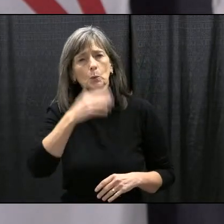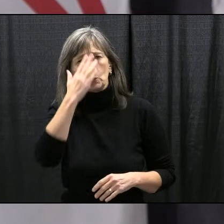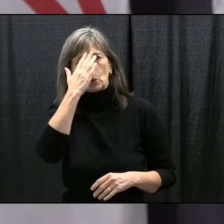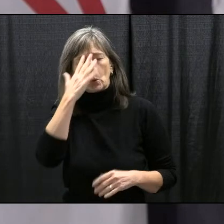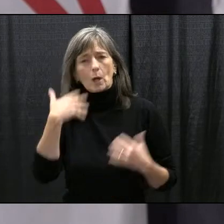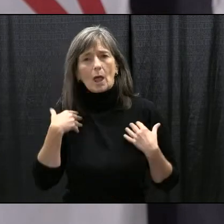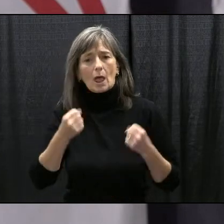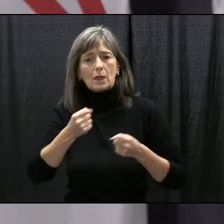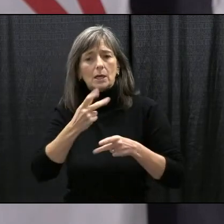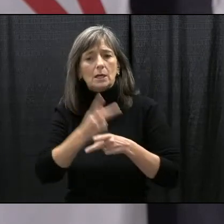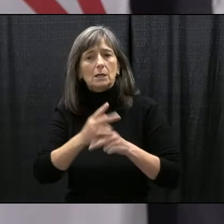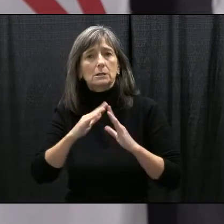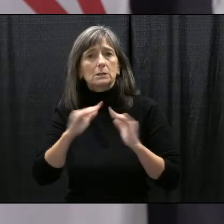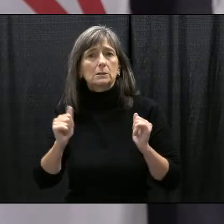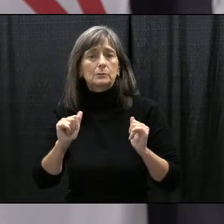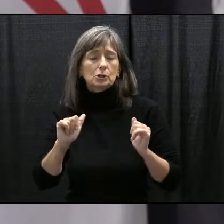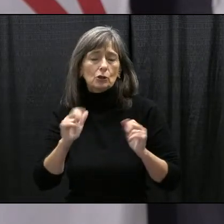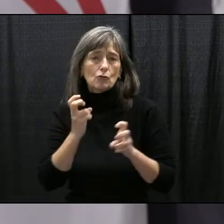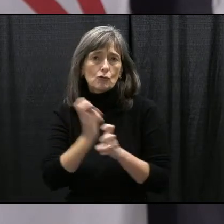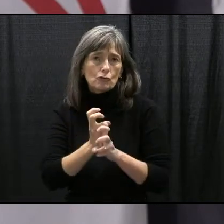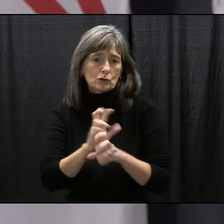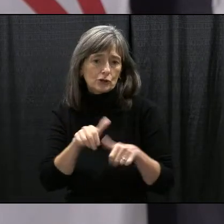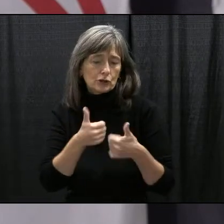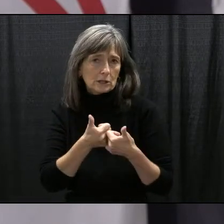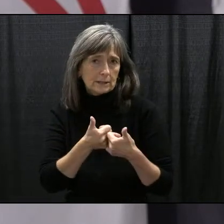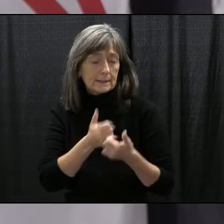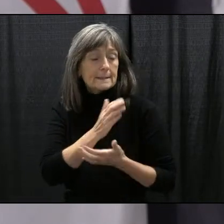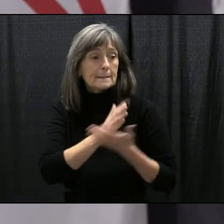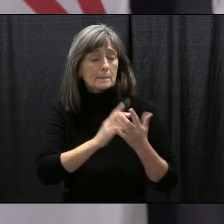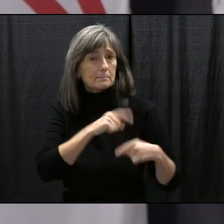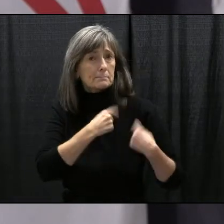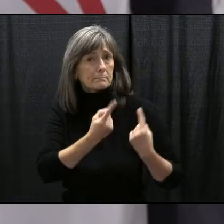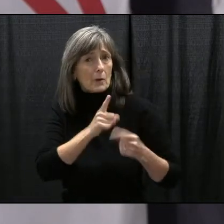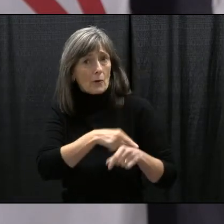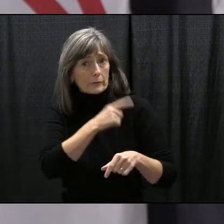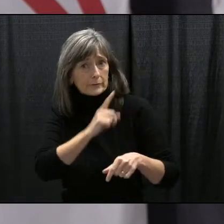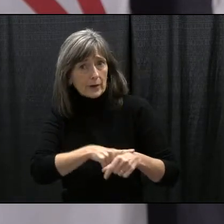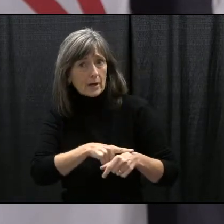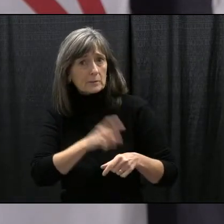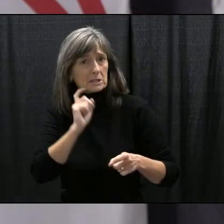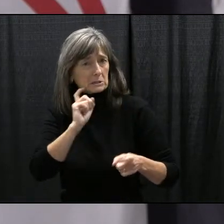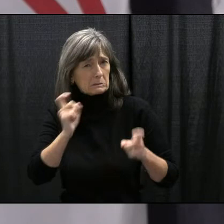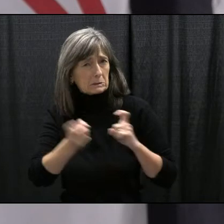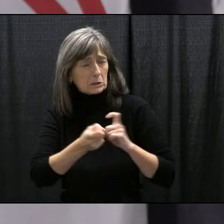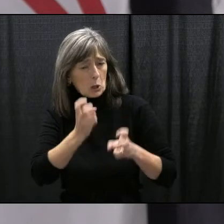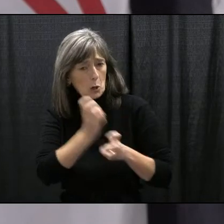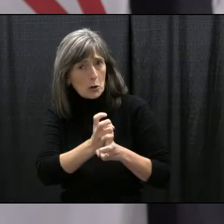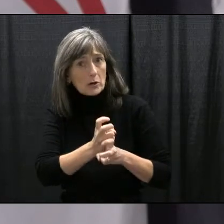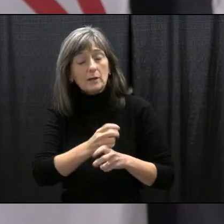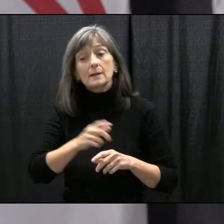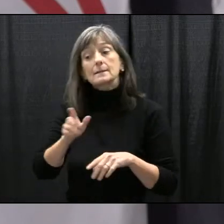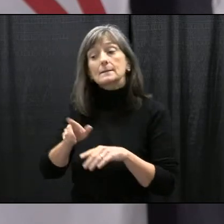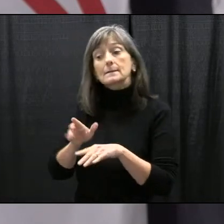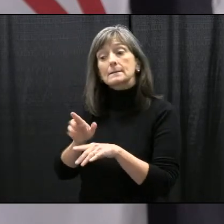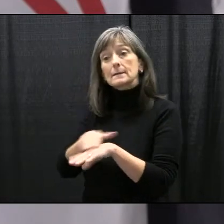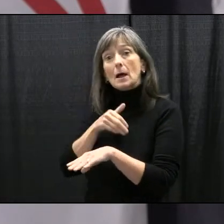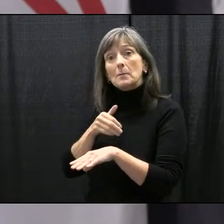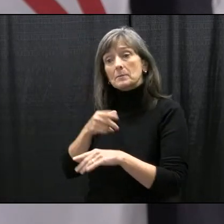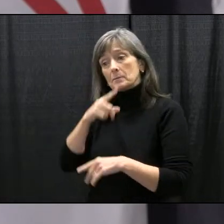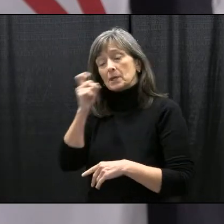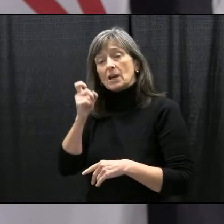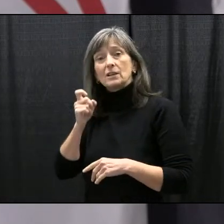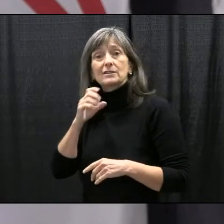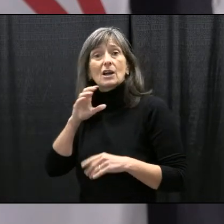our healthcare system. Some have been around for some time and require significant change. Some come from our